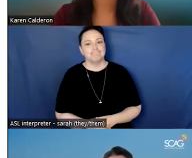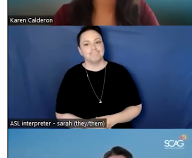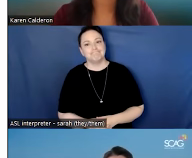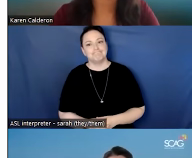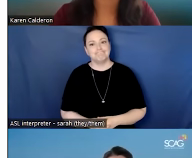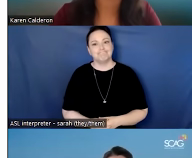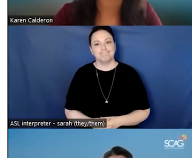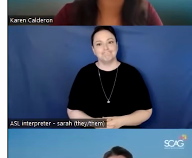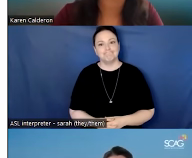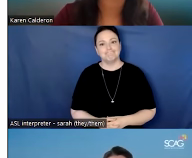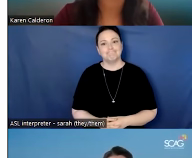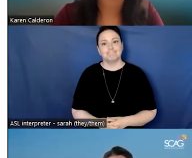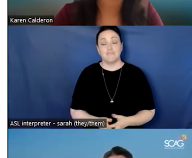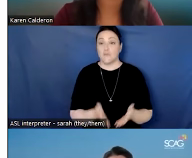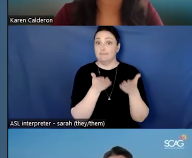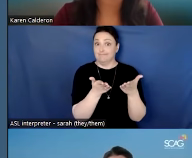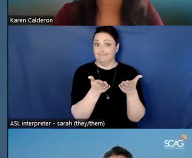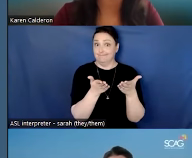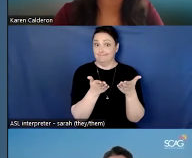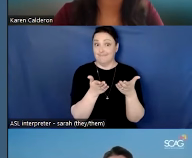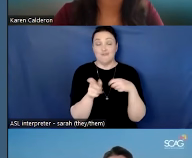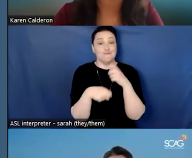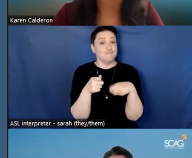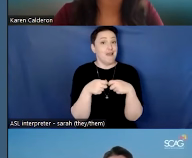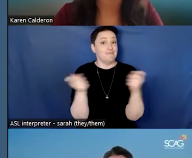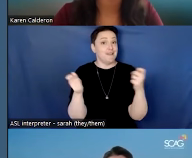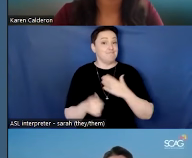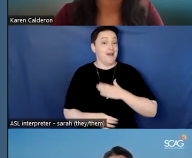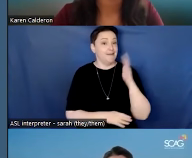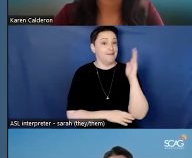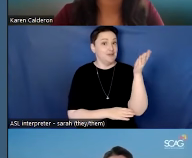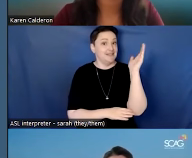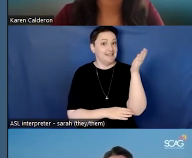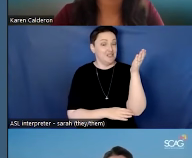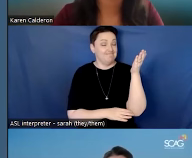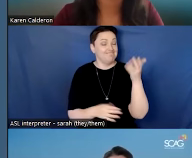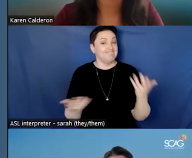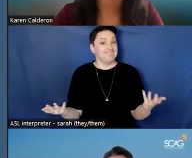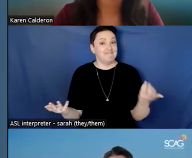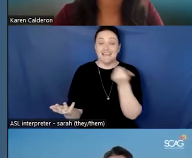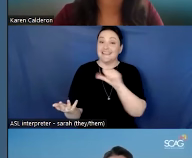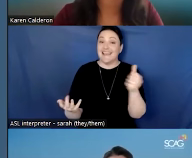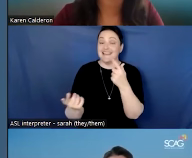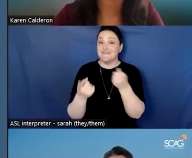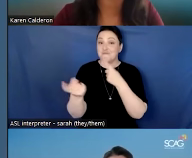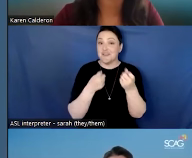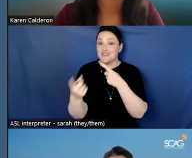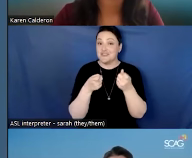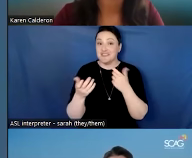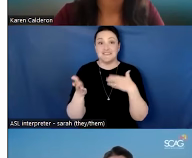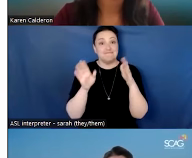So this really concludes my presentation. I'll be happy to take any questions at this